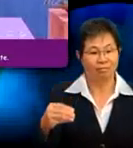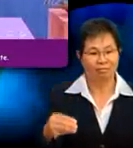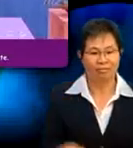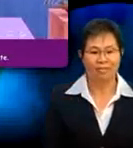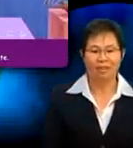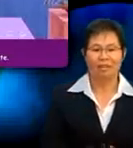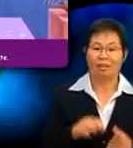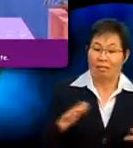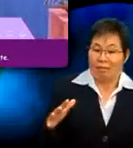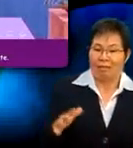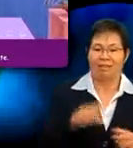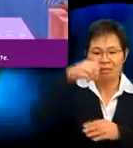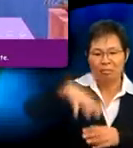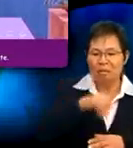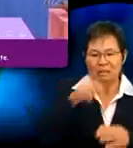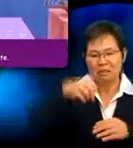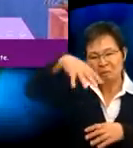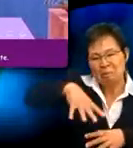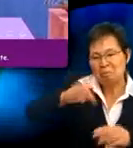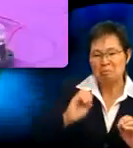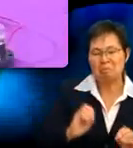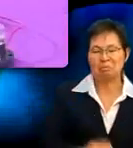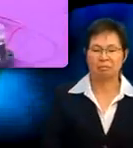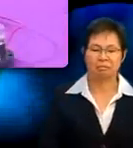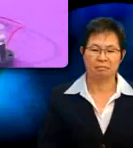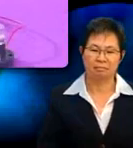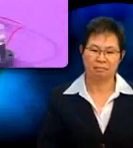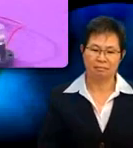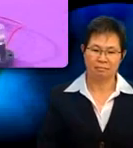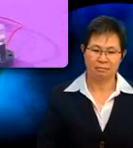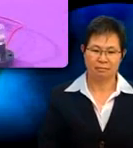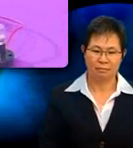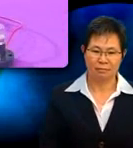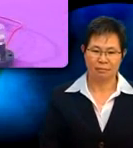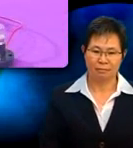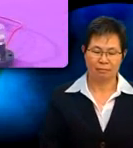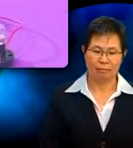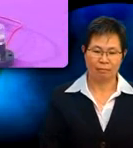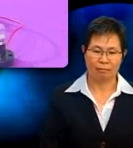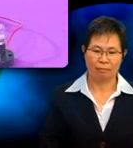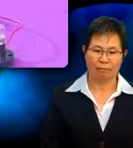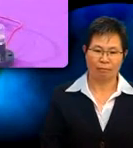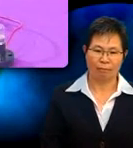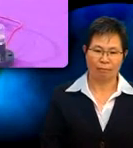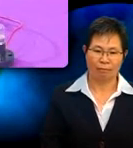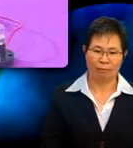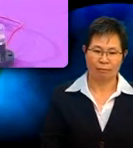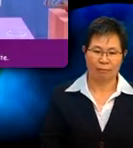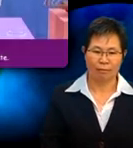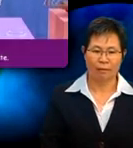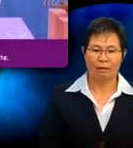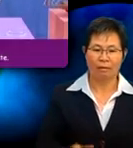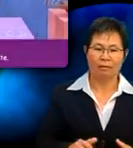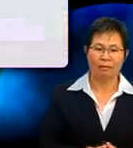The bulb doesn't light up. This means that the circuit is incomplete.